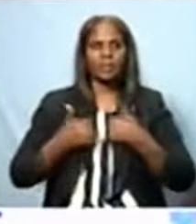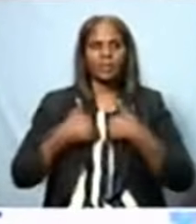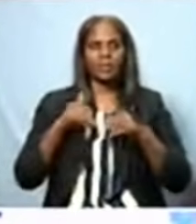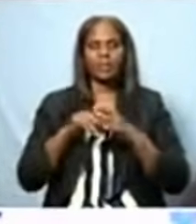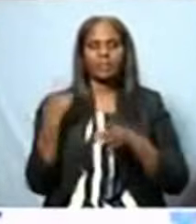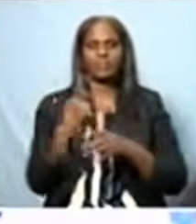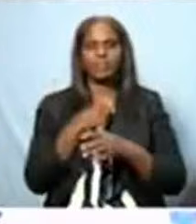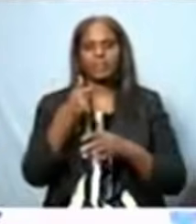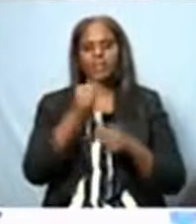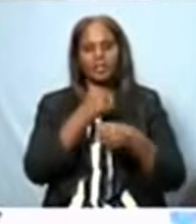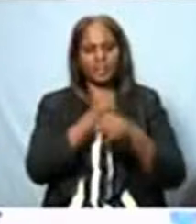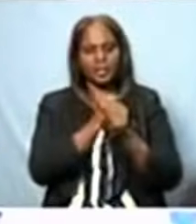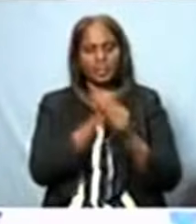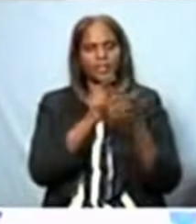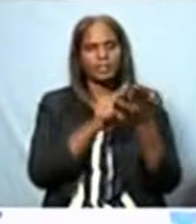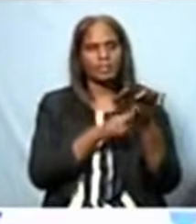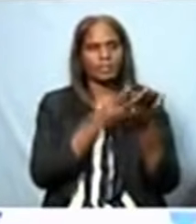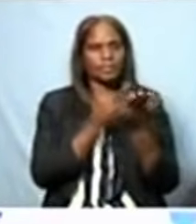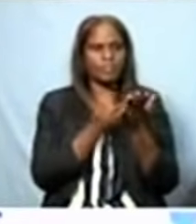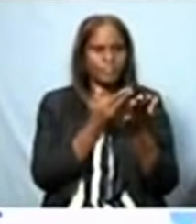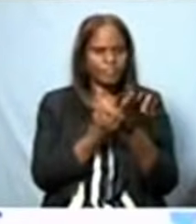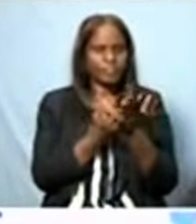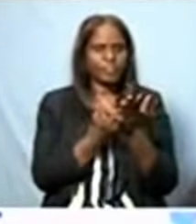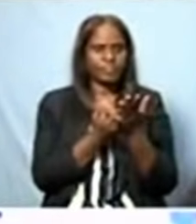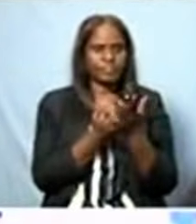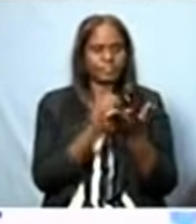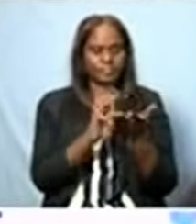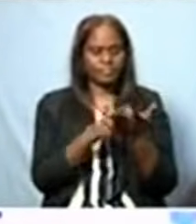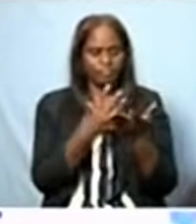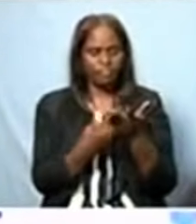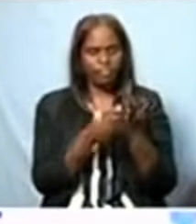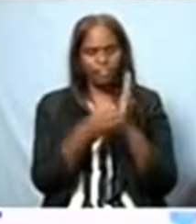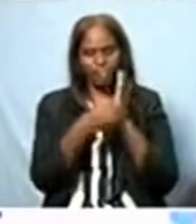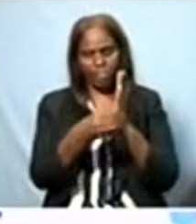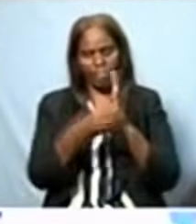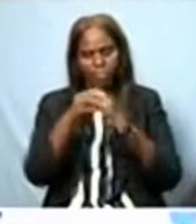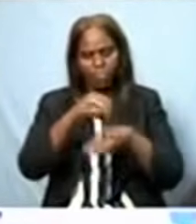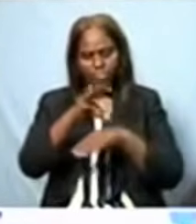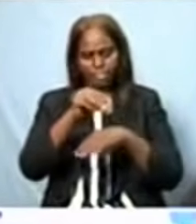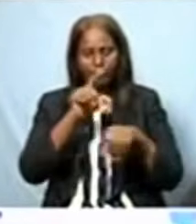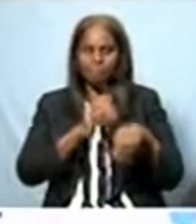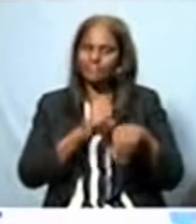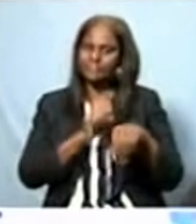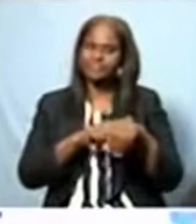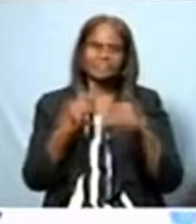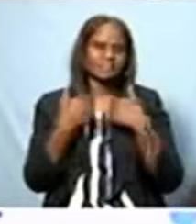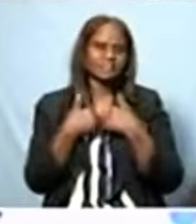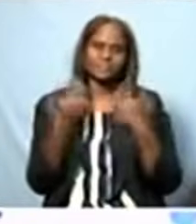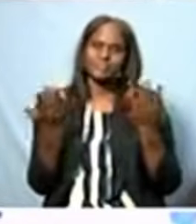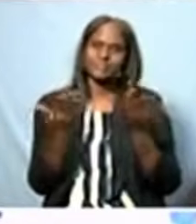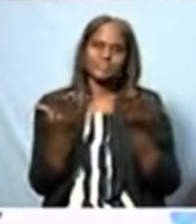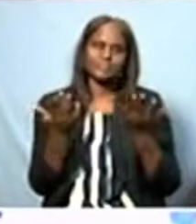Parliament when you make submissions. Witness, you are guided. Our time is constrained.